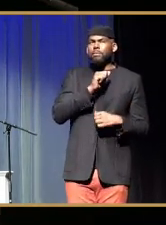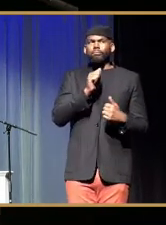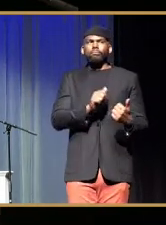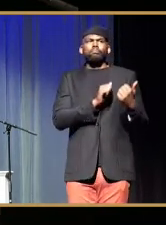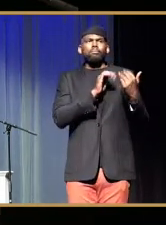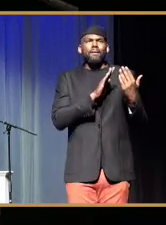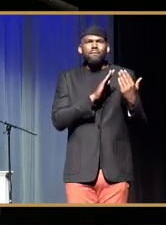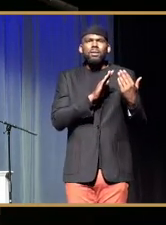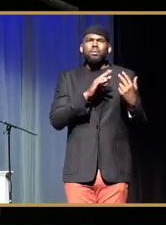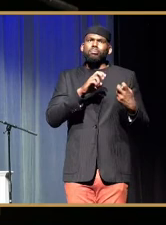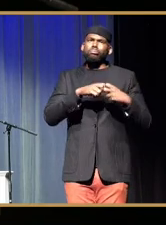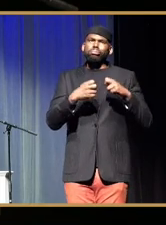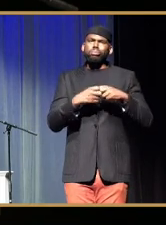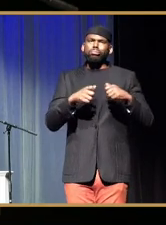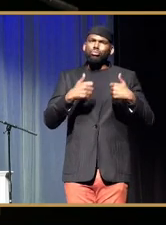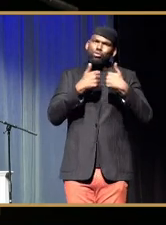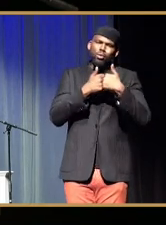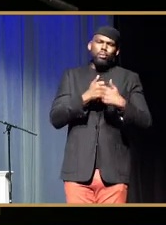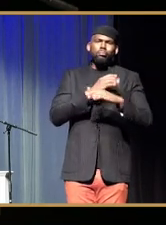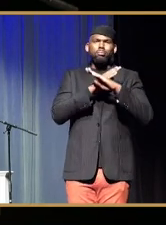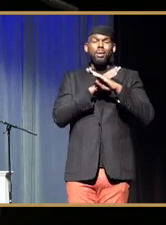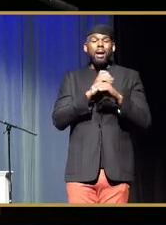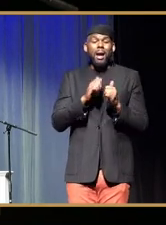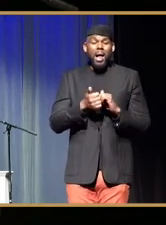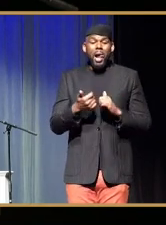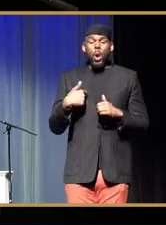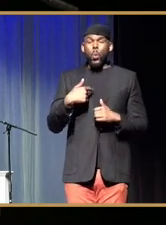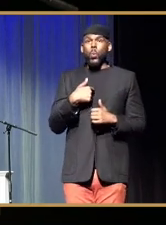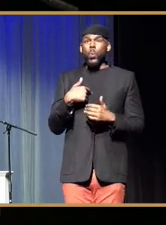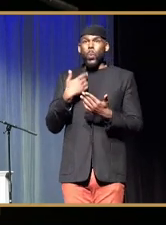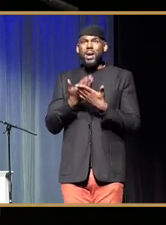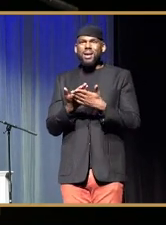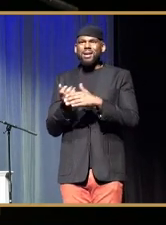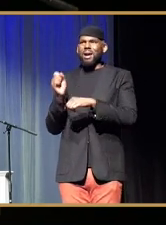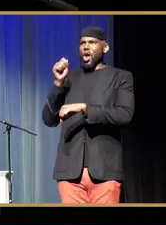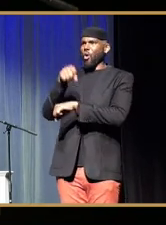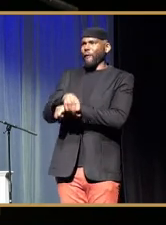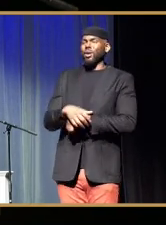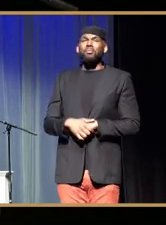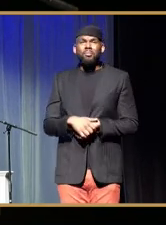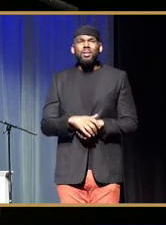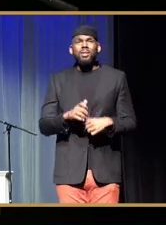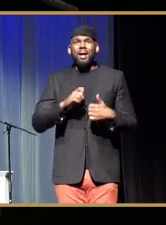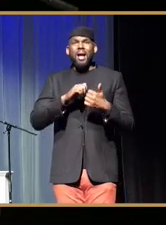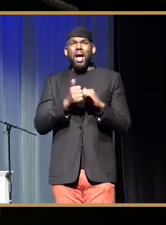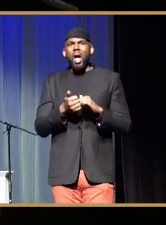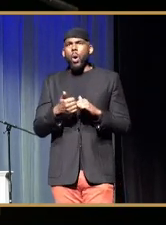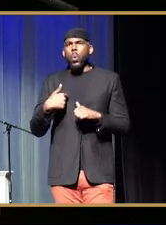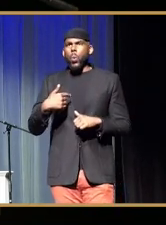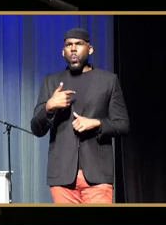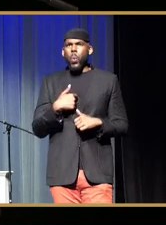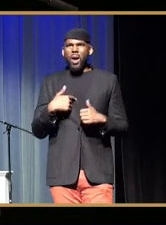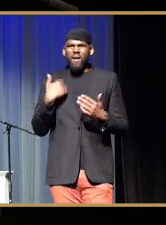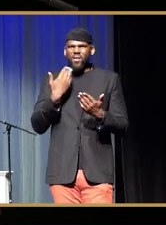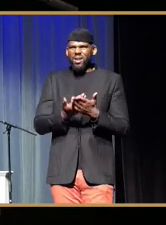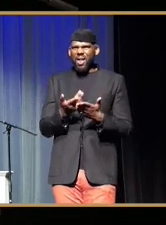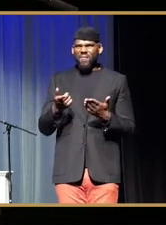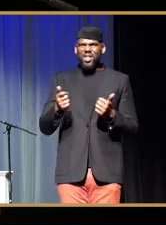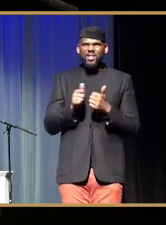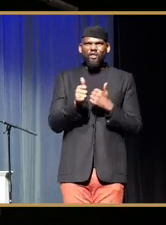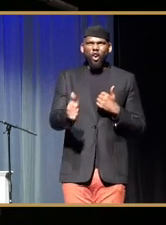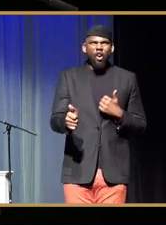the face of adversity. It is how we got over. It is how we have come this